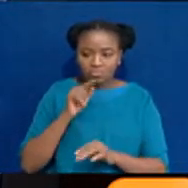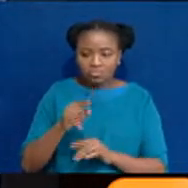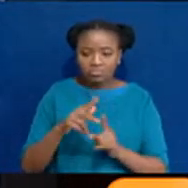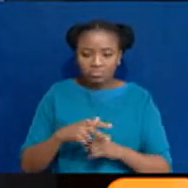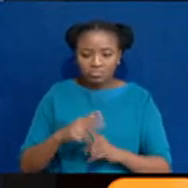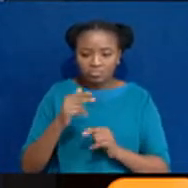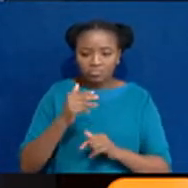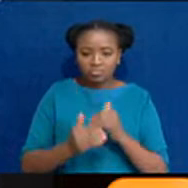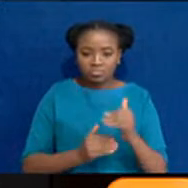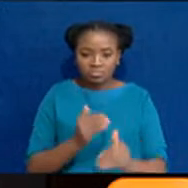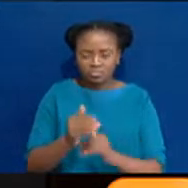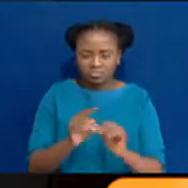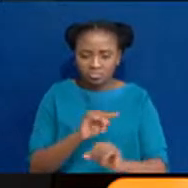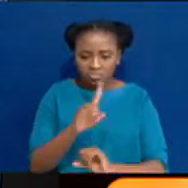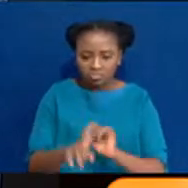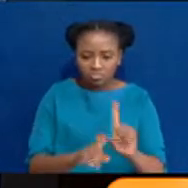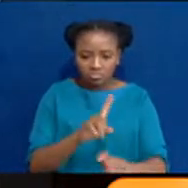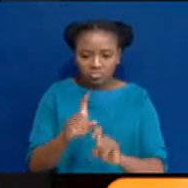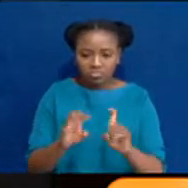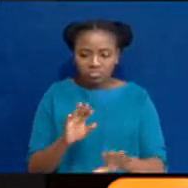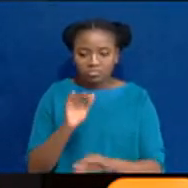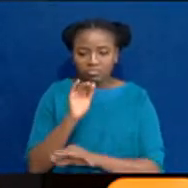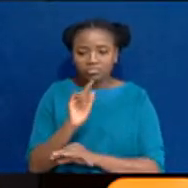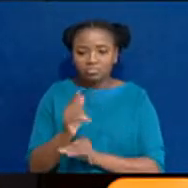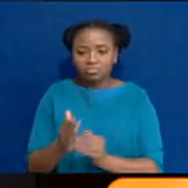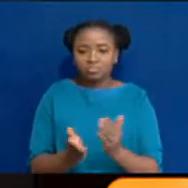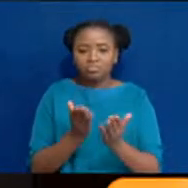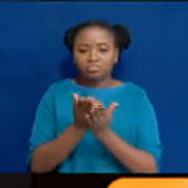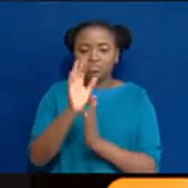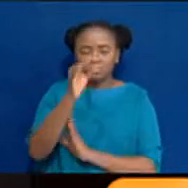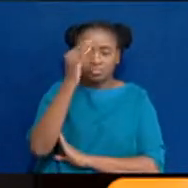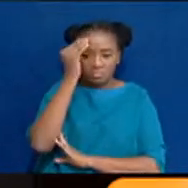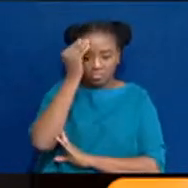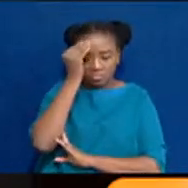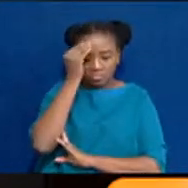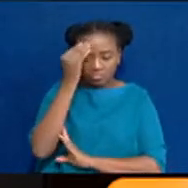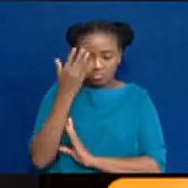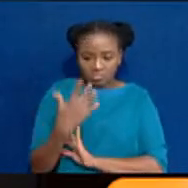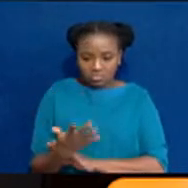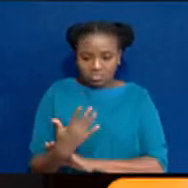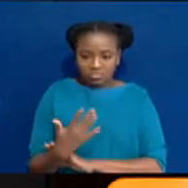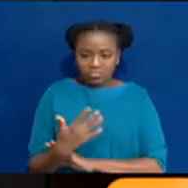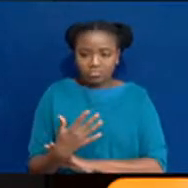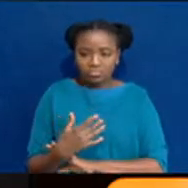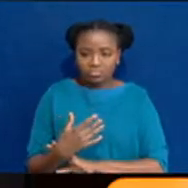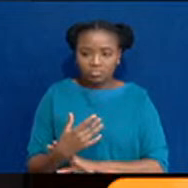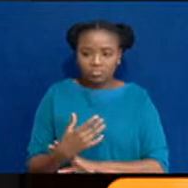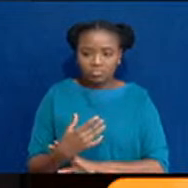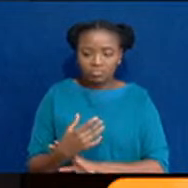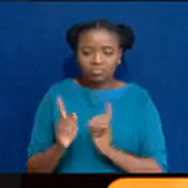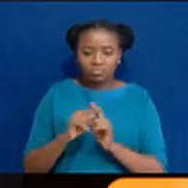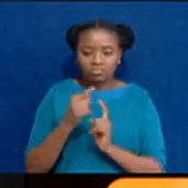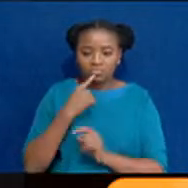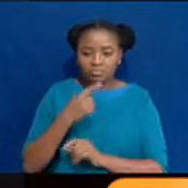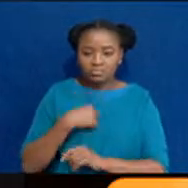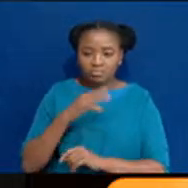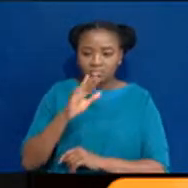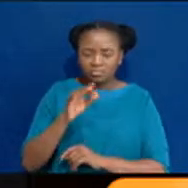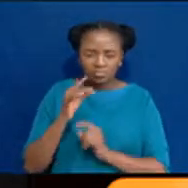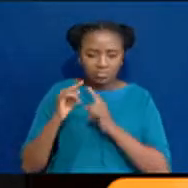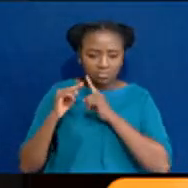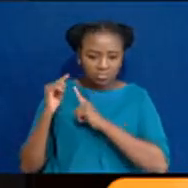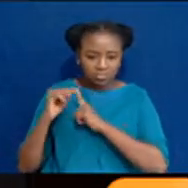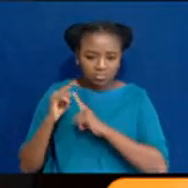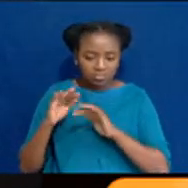vetting process. So you'll just be asked to submit your educational documents, maybe tell us about your experience and also